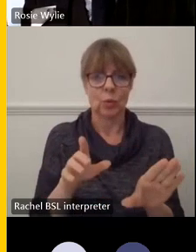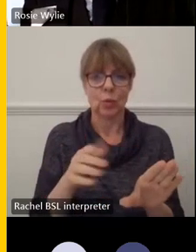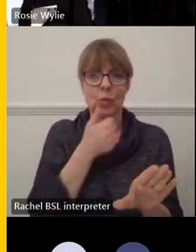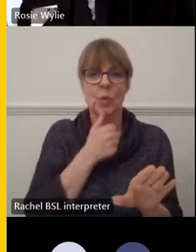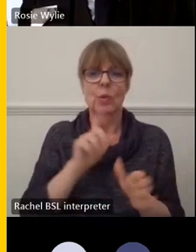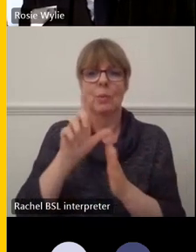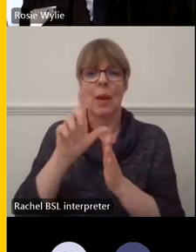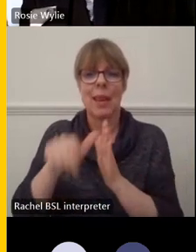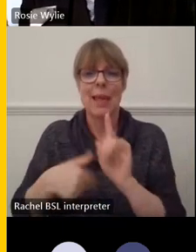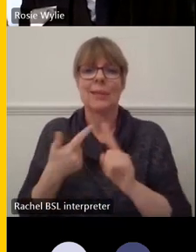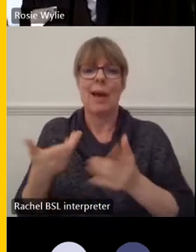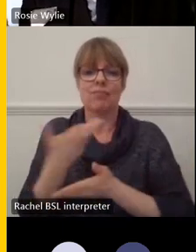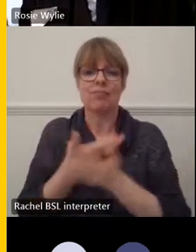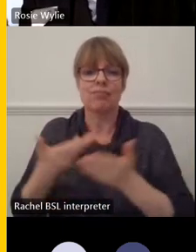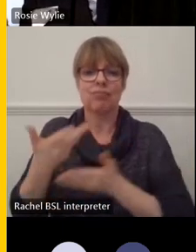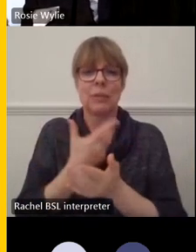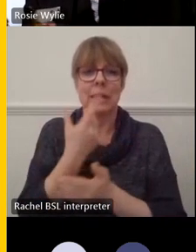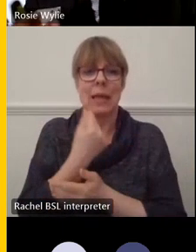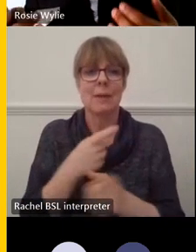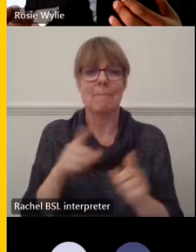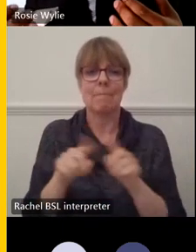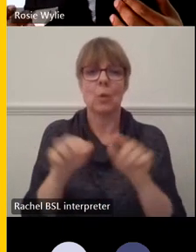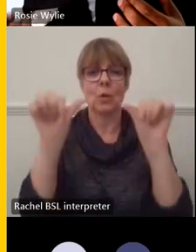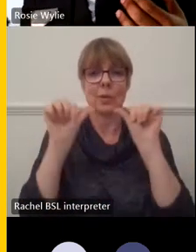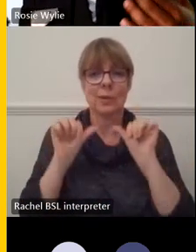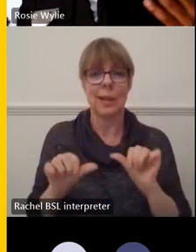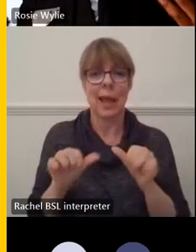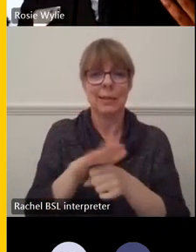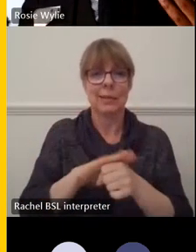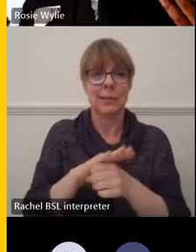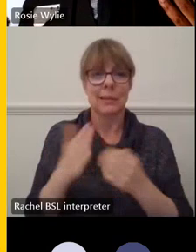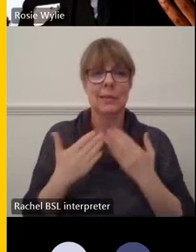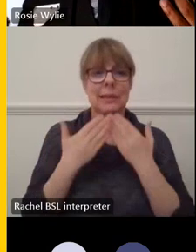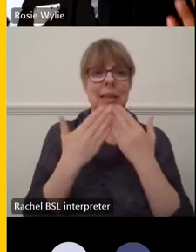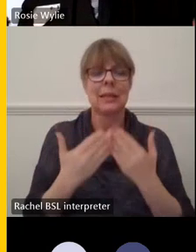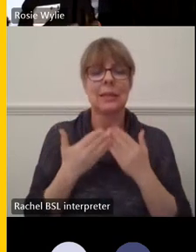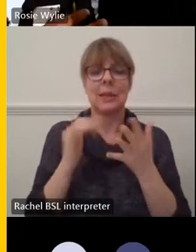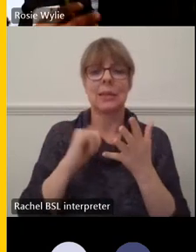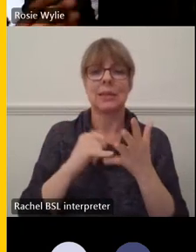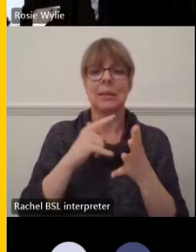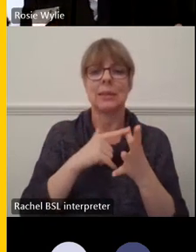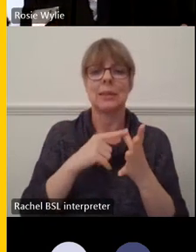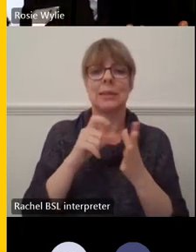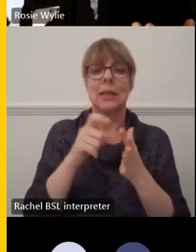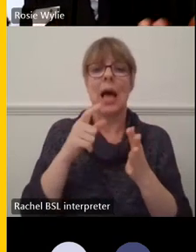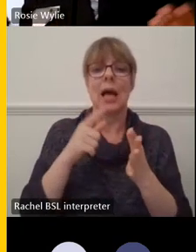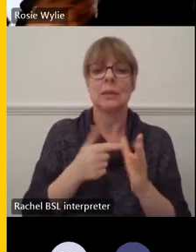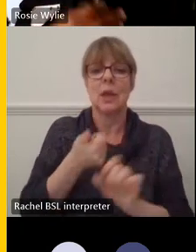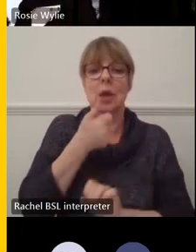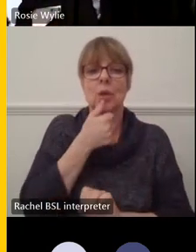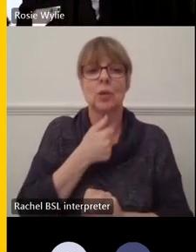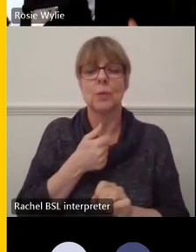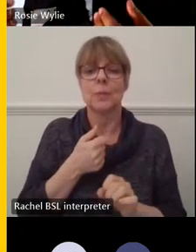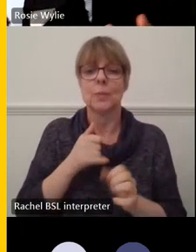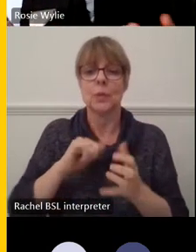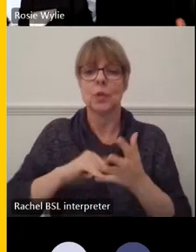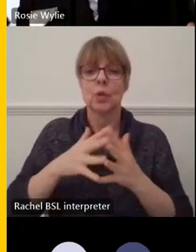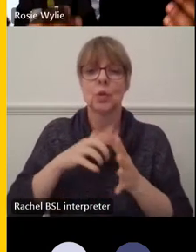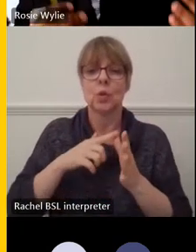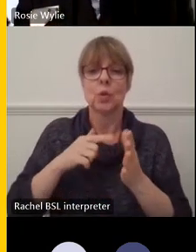Swahili voice. So again, it's looking at how they, you know, how this has helped in terms of the